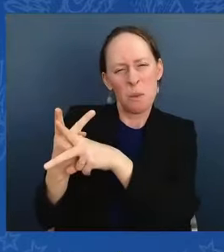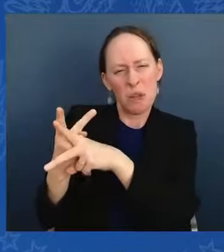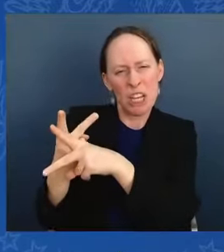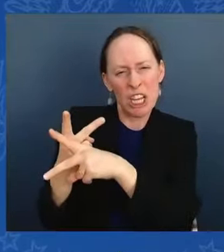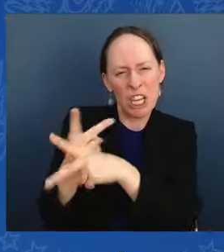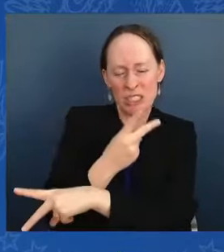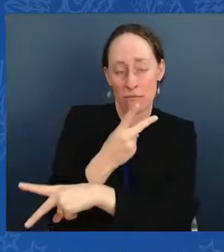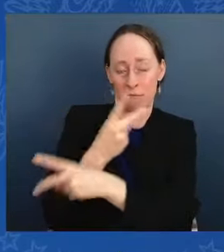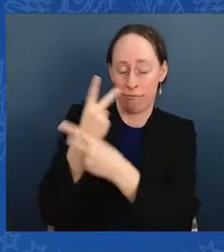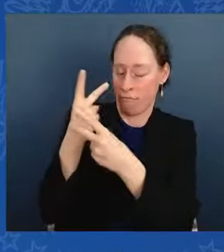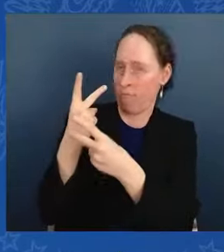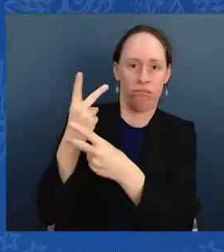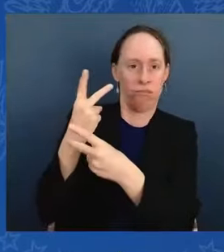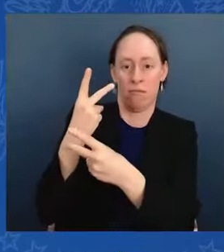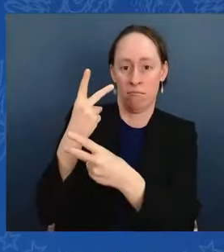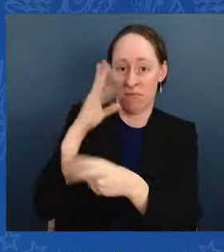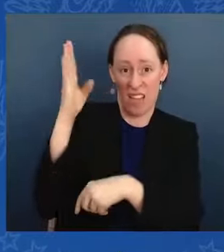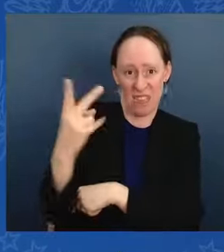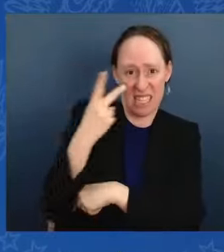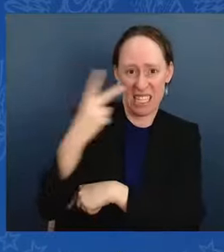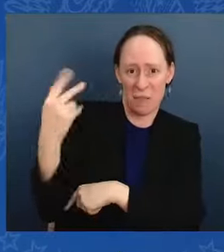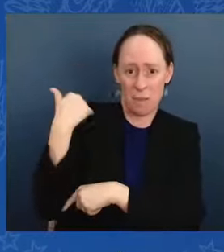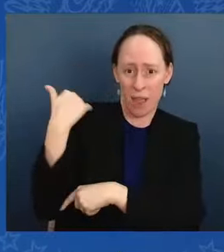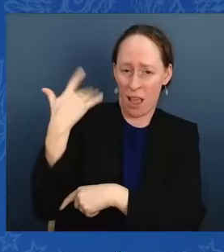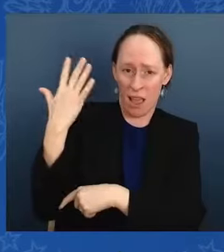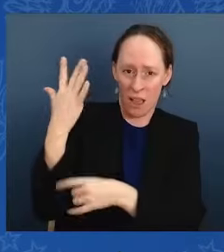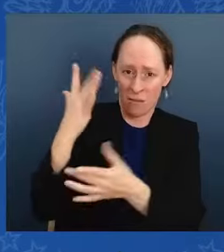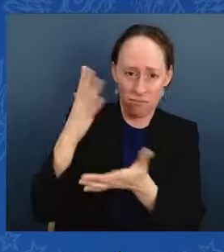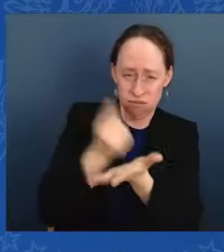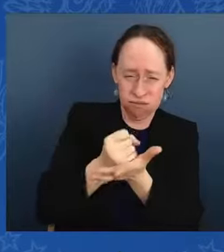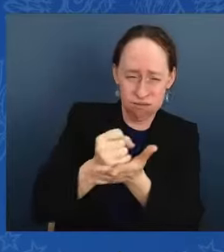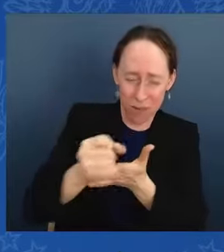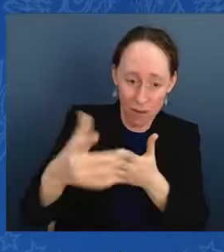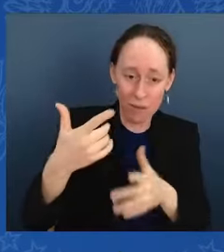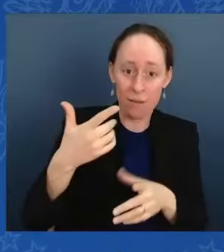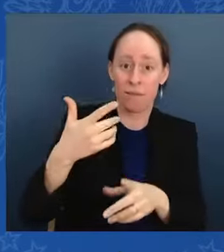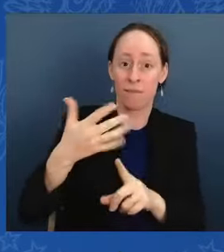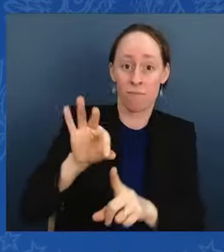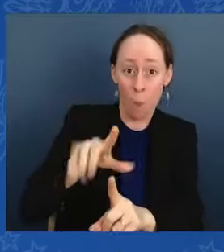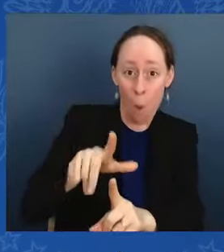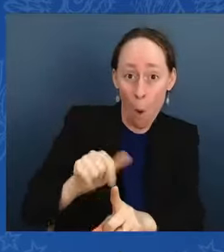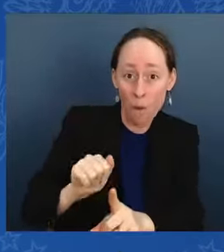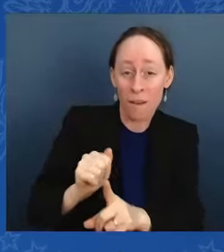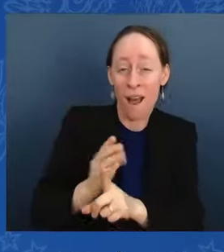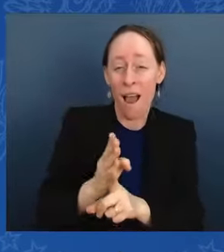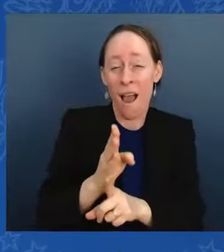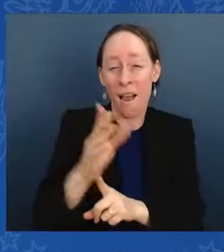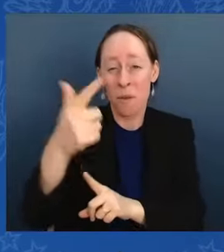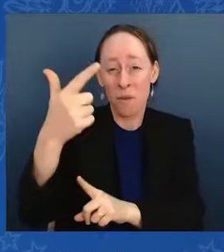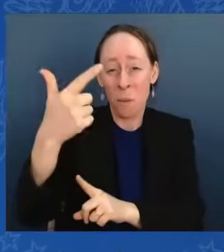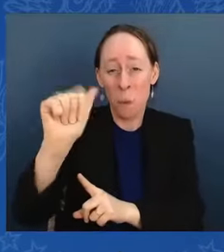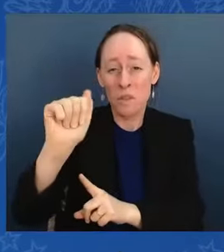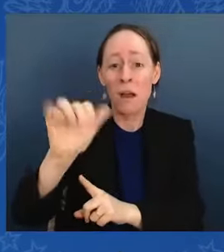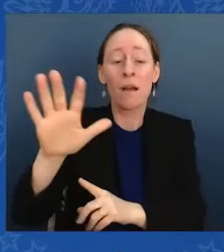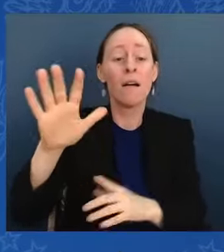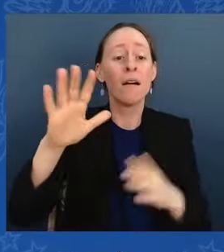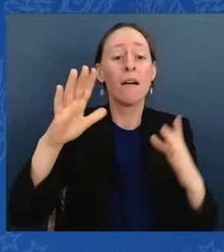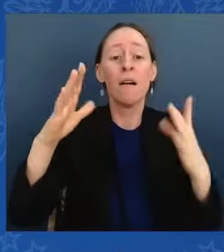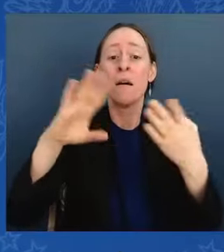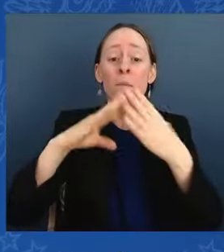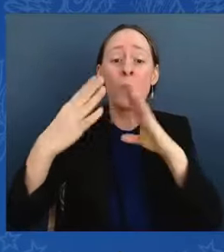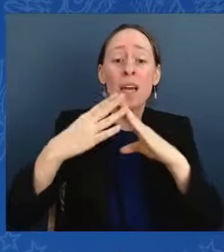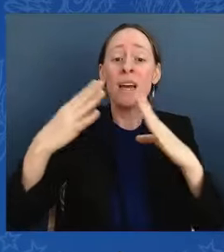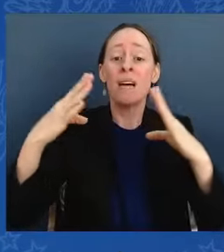this part of Georgia. Roofs ripped off the buildings. Massive trees crashed into power